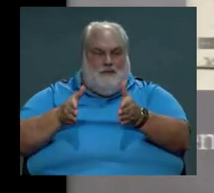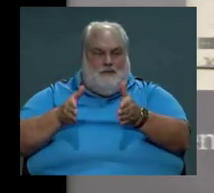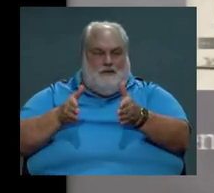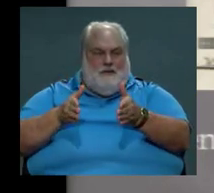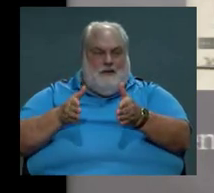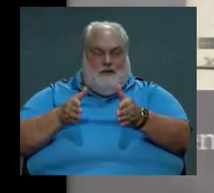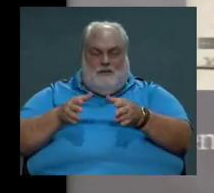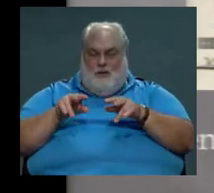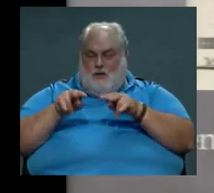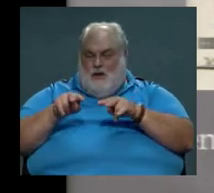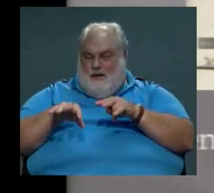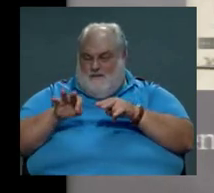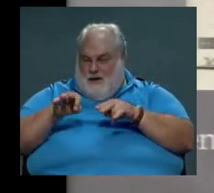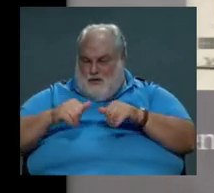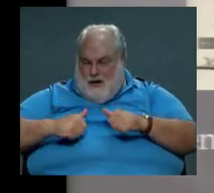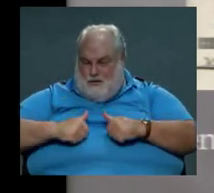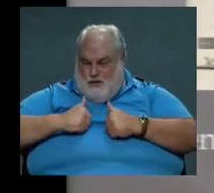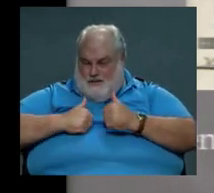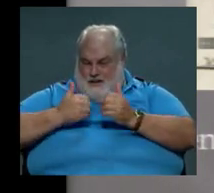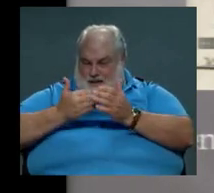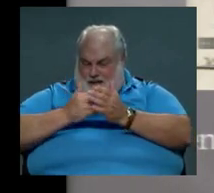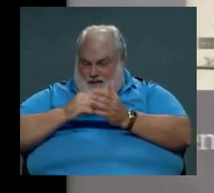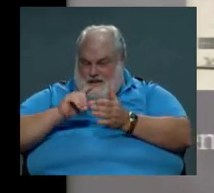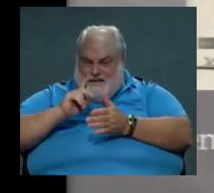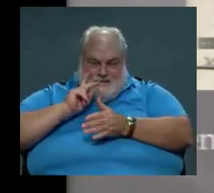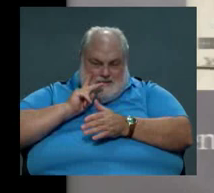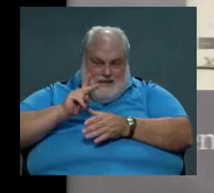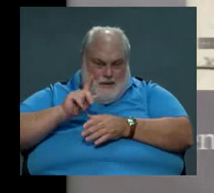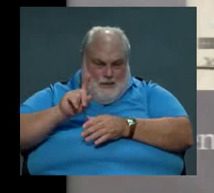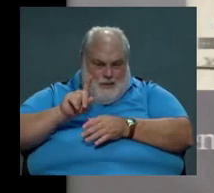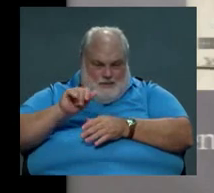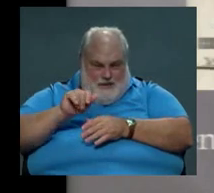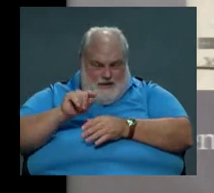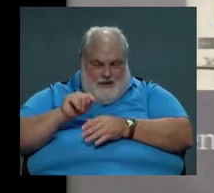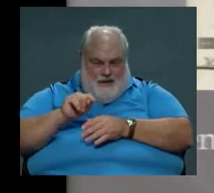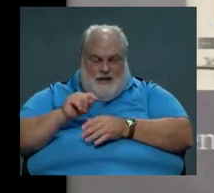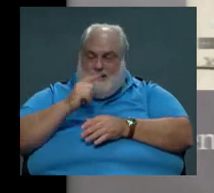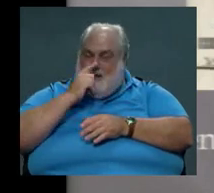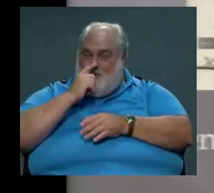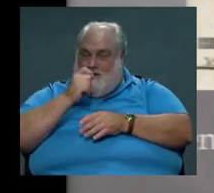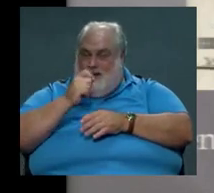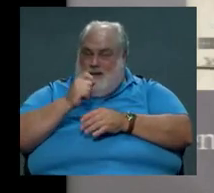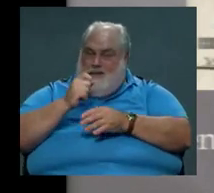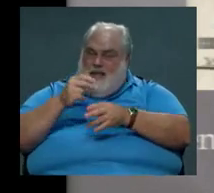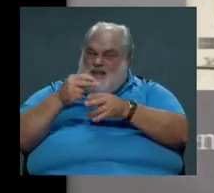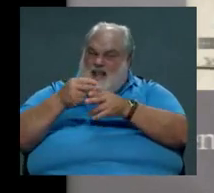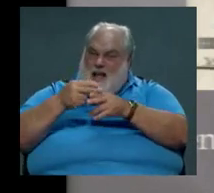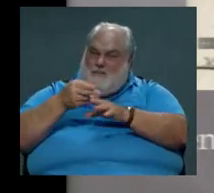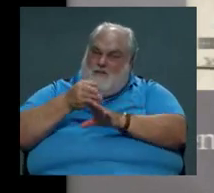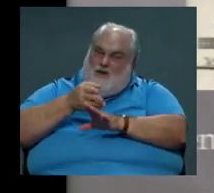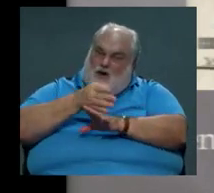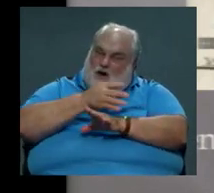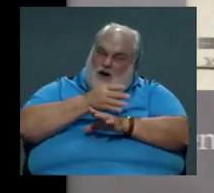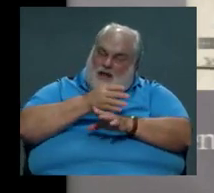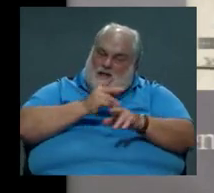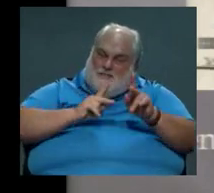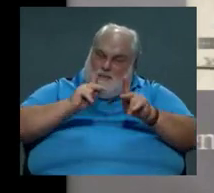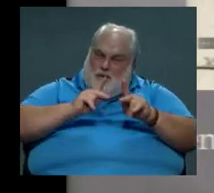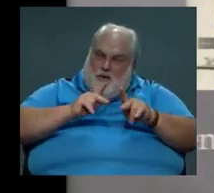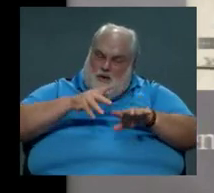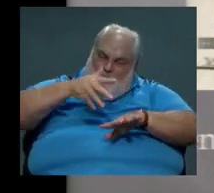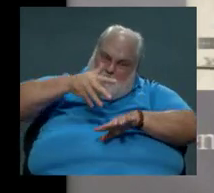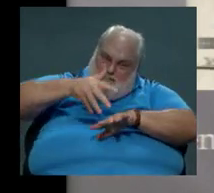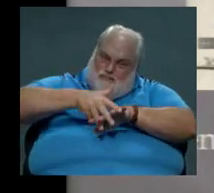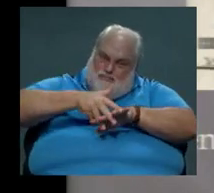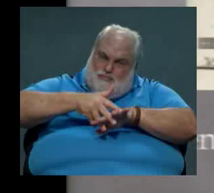you can go in and find your address again and see where that is. And what's interesting about this is it has names of early settlers and early farmsteads